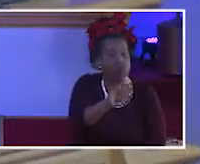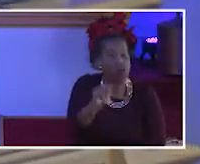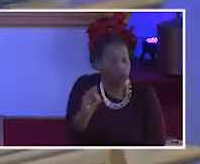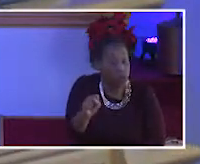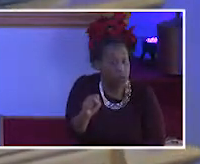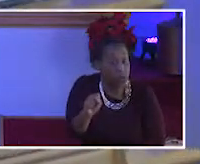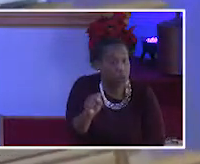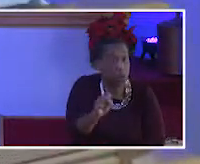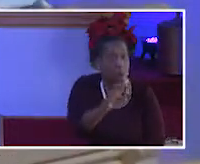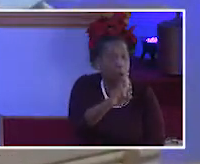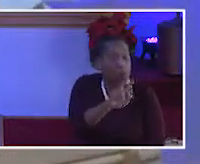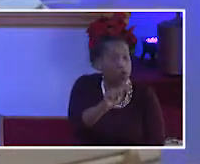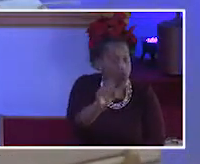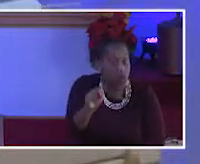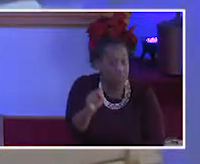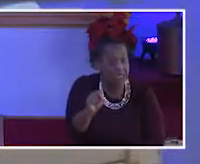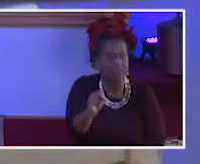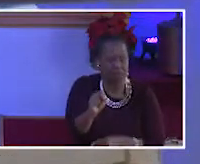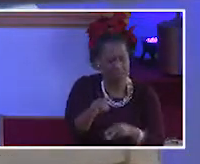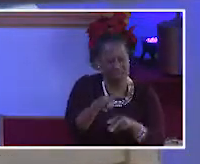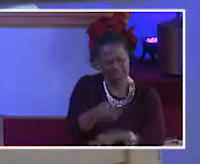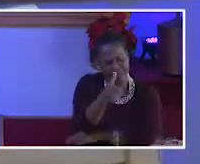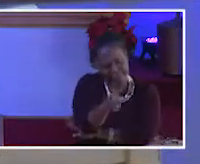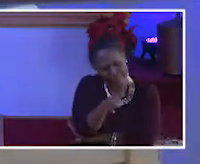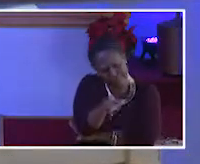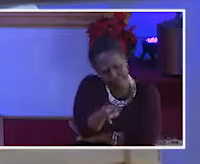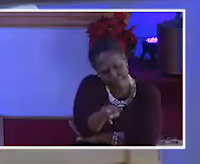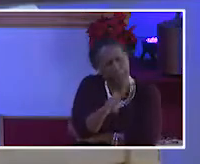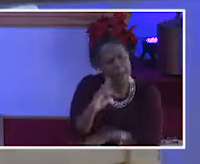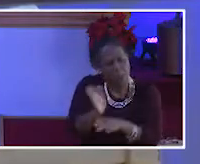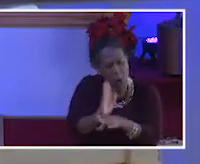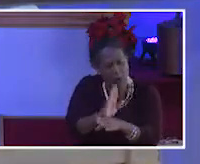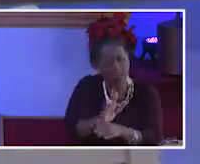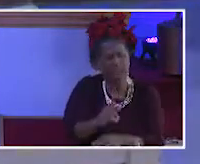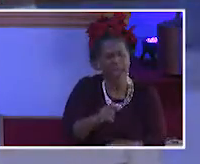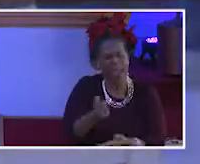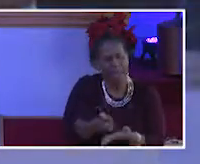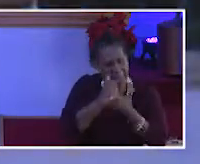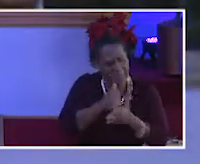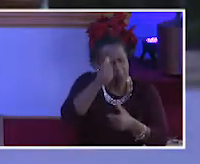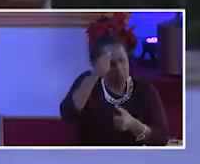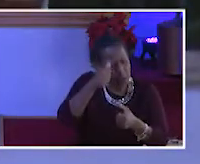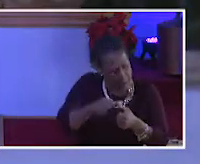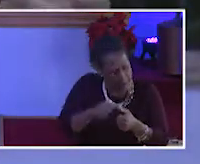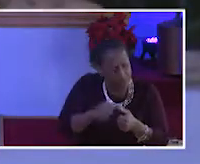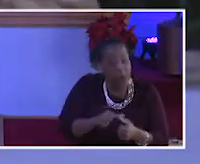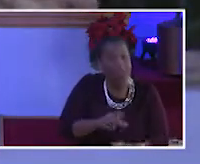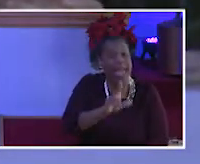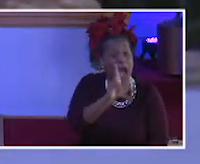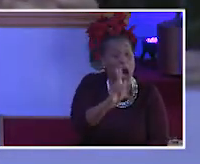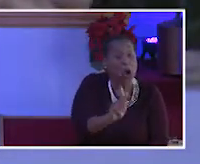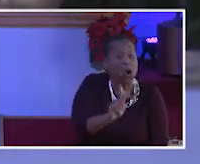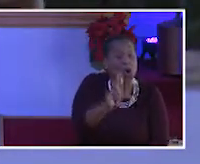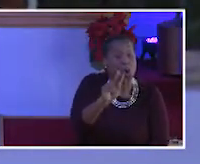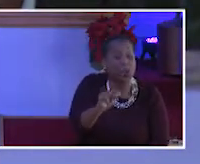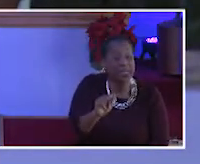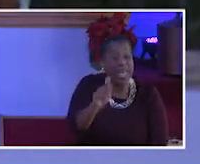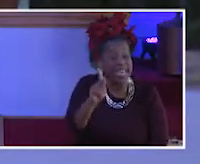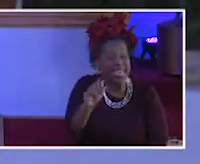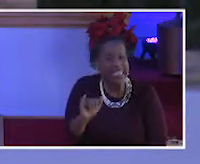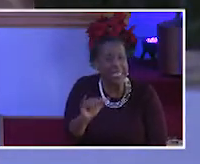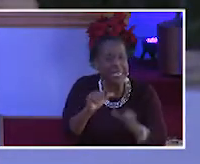And I'm reminded of how consistent and persistent Kunta Kinte was